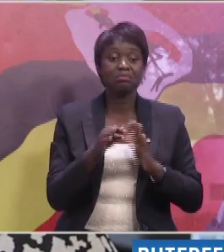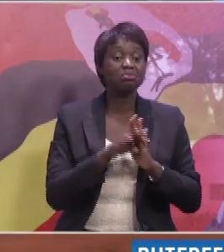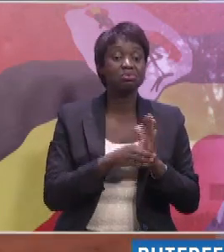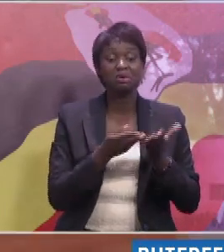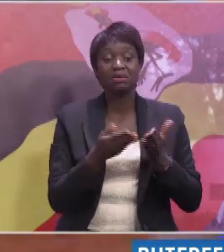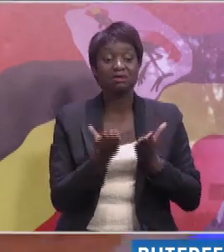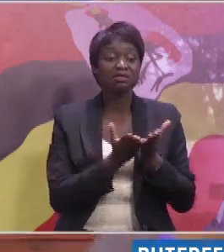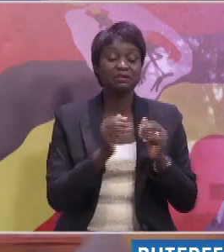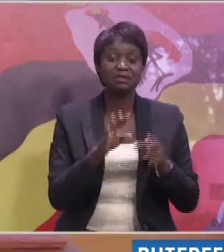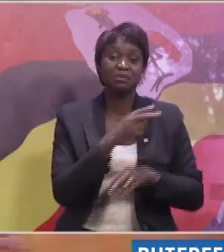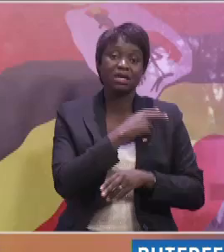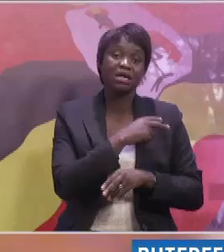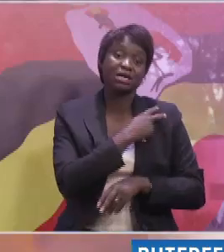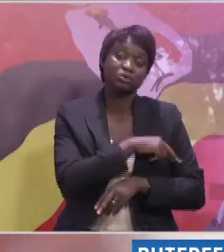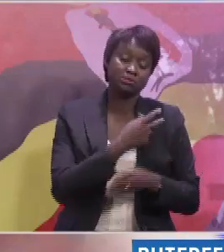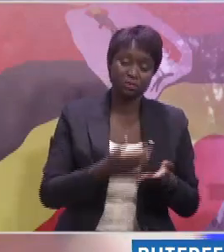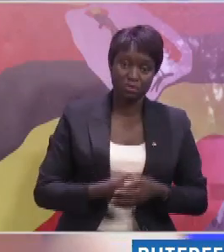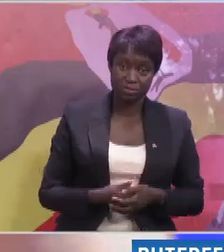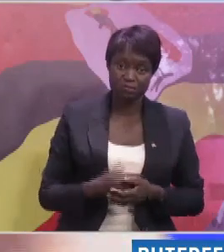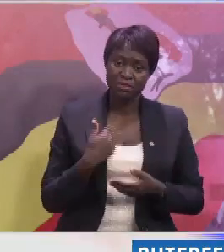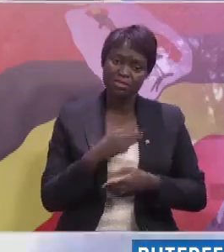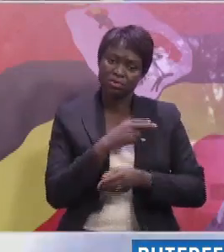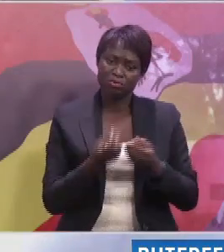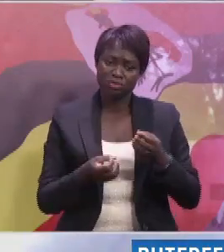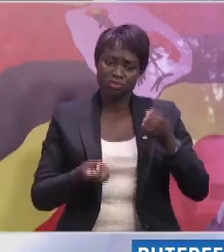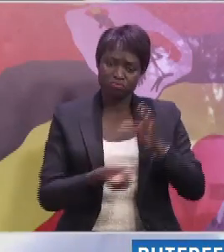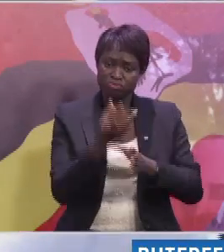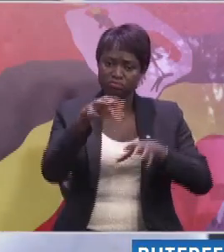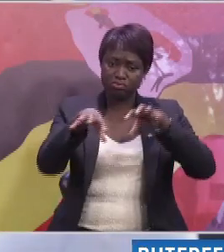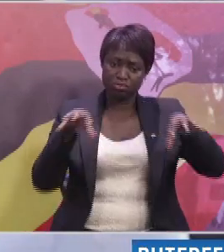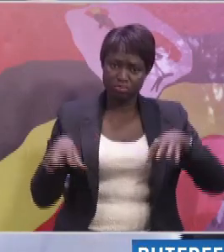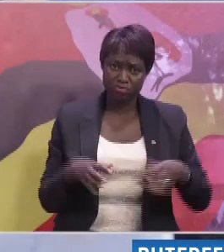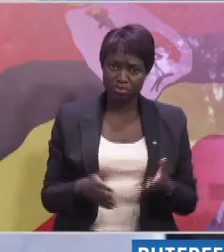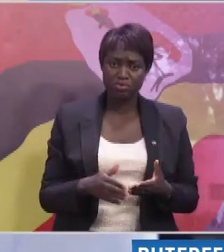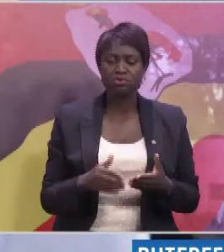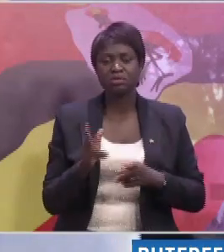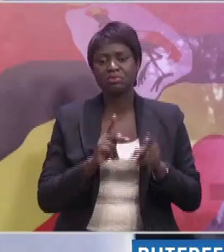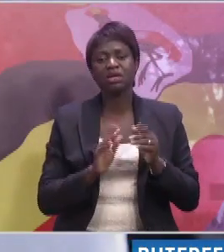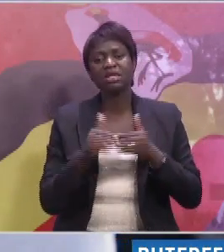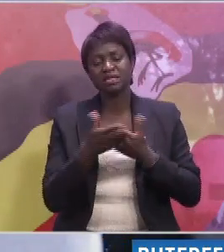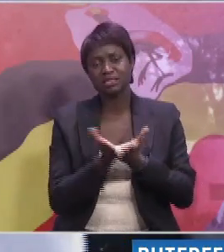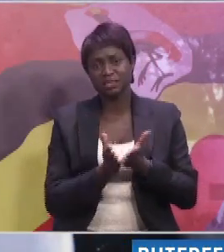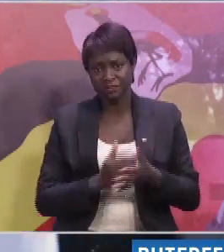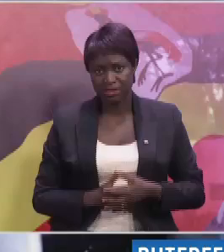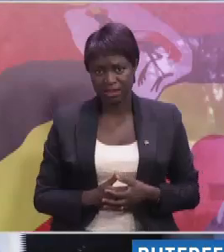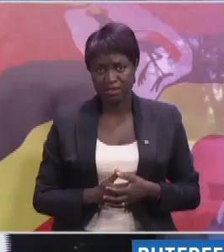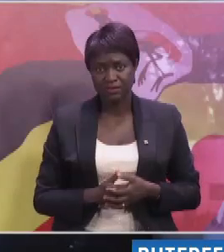facilities. Baagala bafune amalwaliro agawerako abatuuze bawone okutindiga engendo nga banoonya okufuna obujjanjabi.